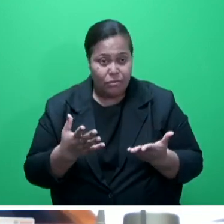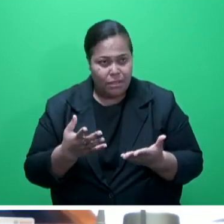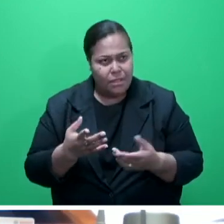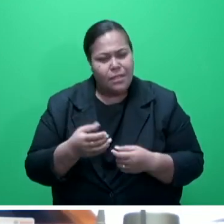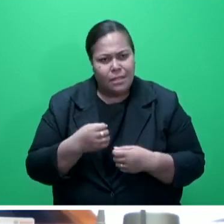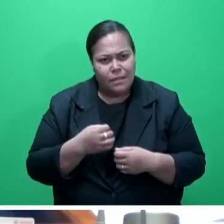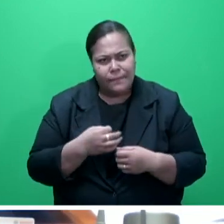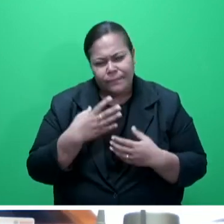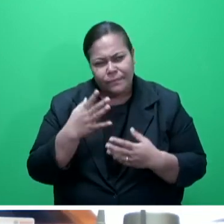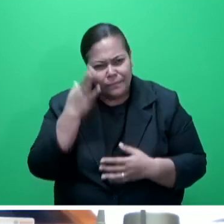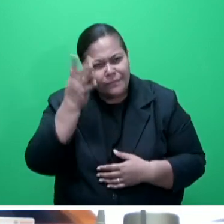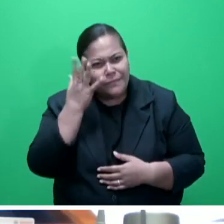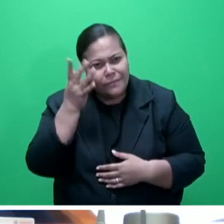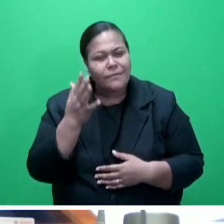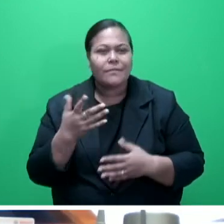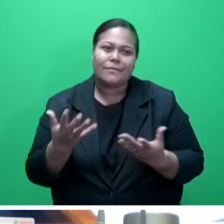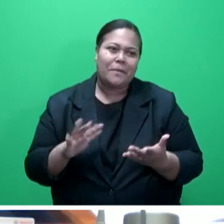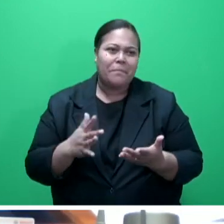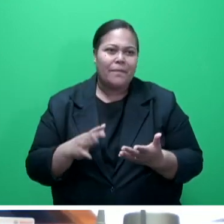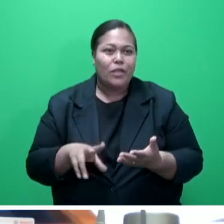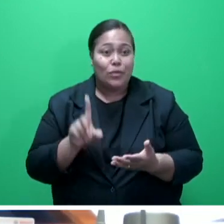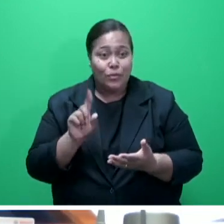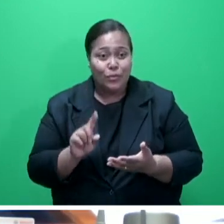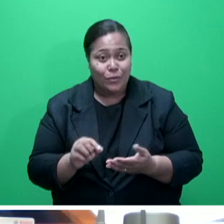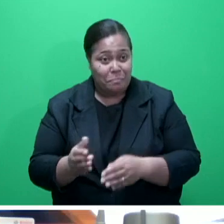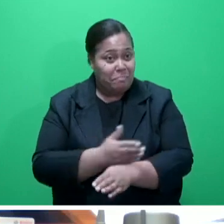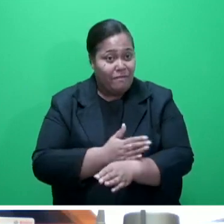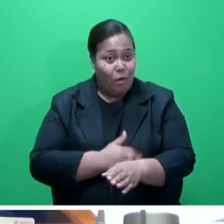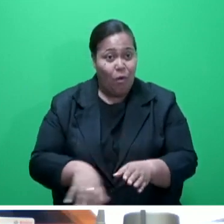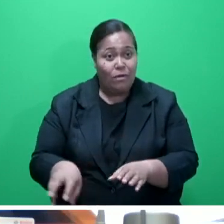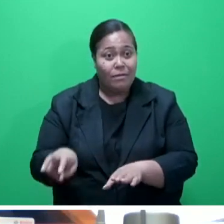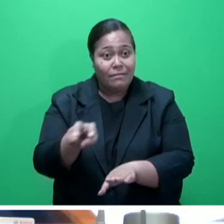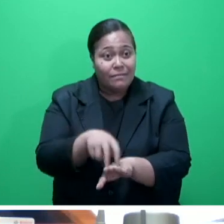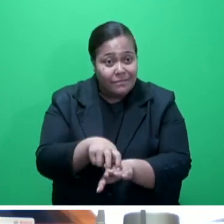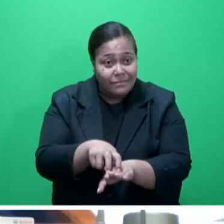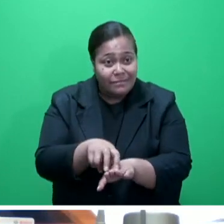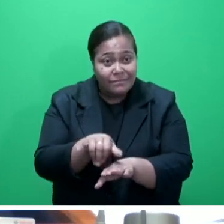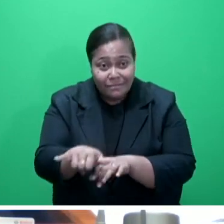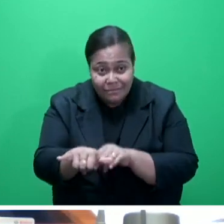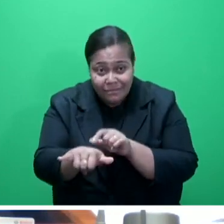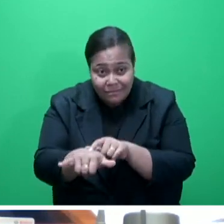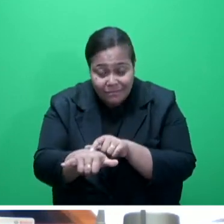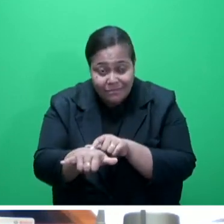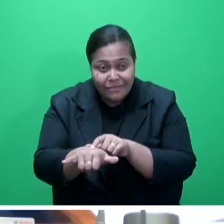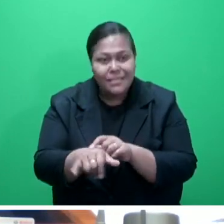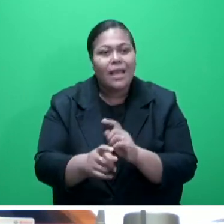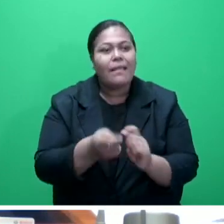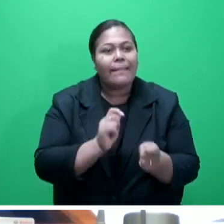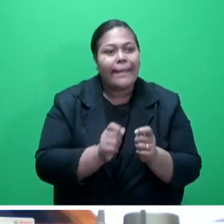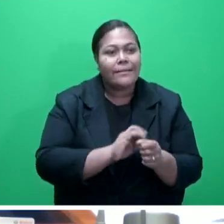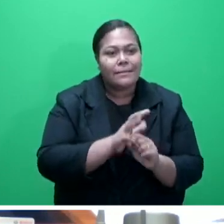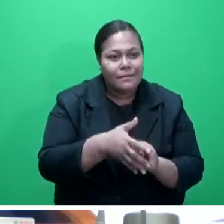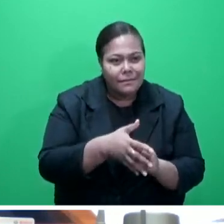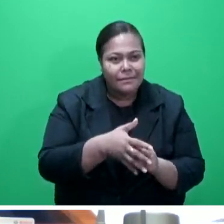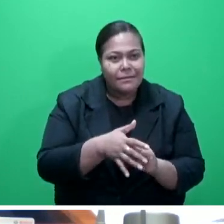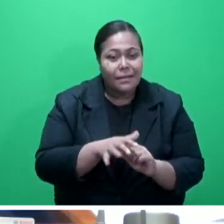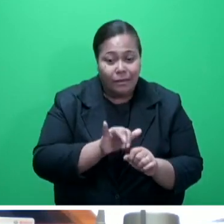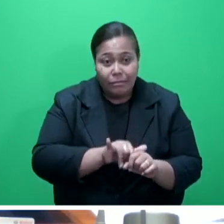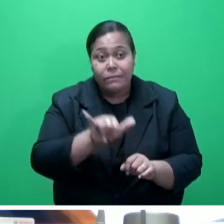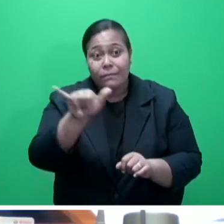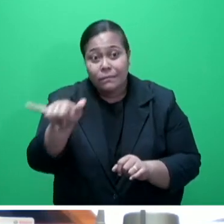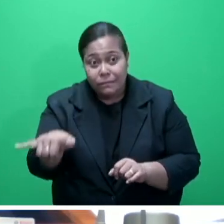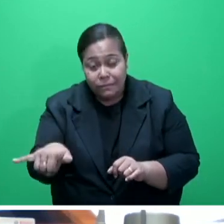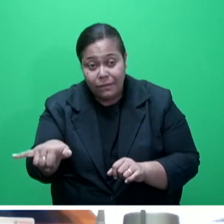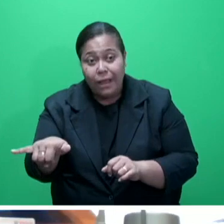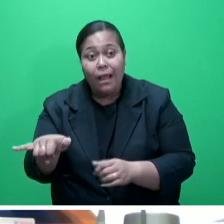prior to boarding the plane and upon arrival at your destination. Spain is now looking at opening up its